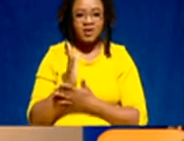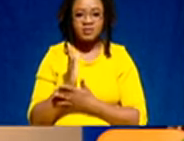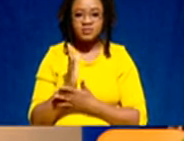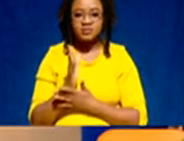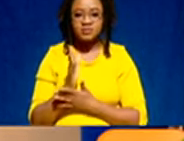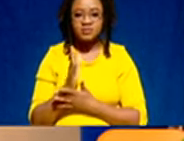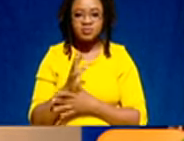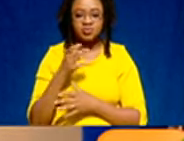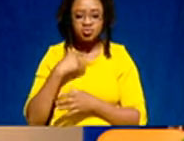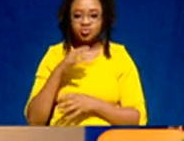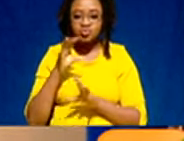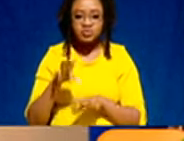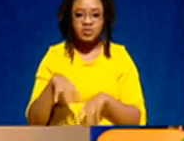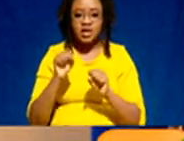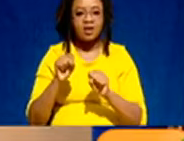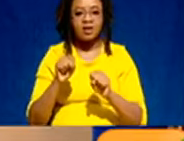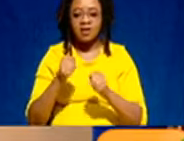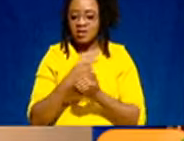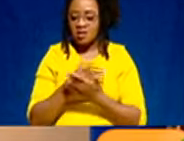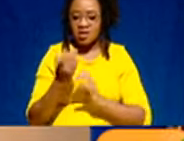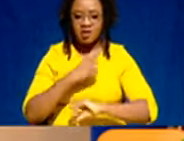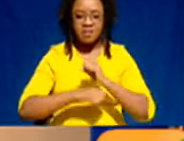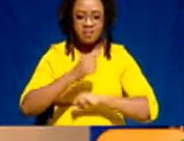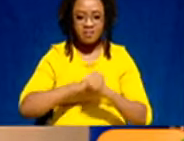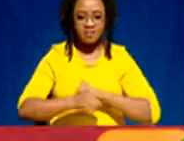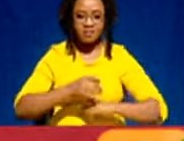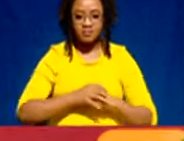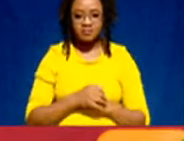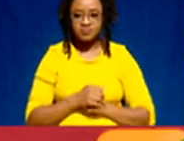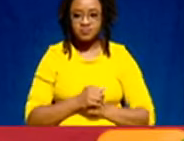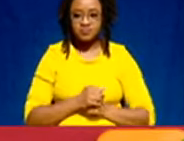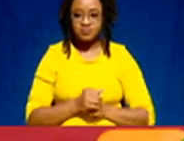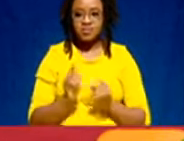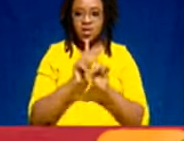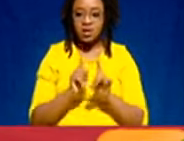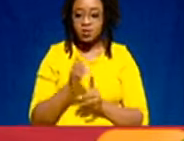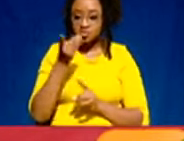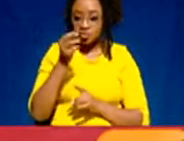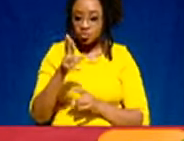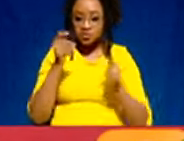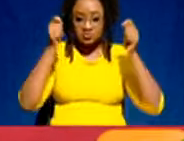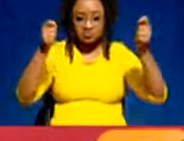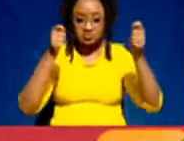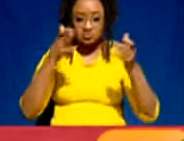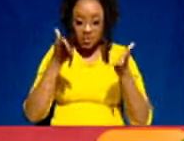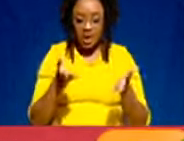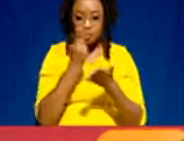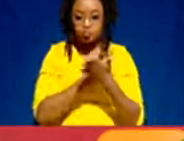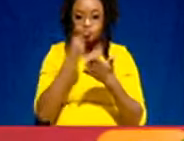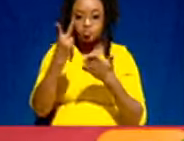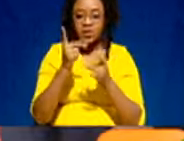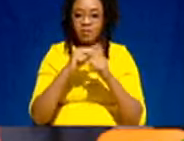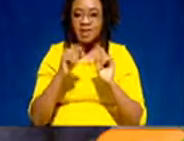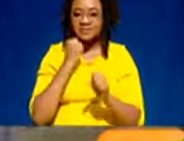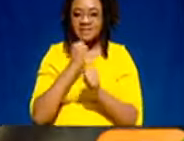take any appropriate action or disciplinary action. With the doctor's strike having gone on for 2 weeks, the